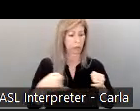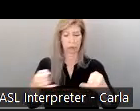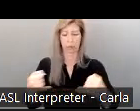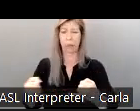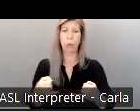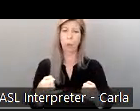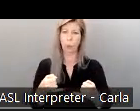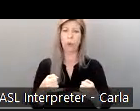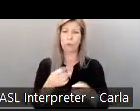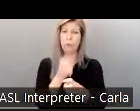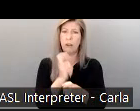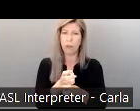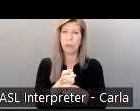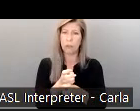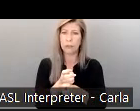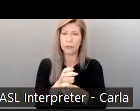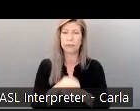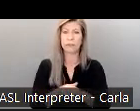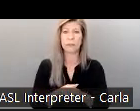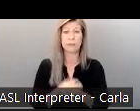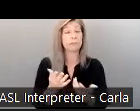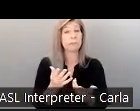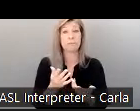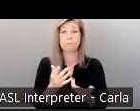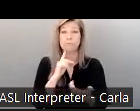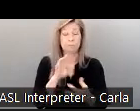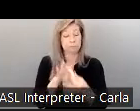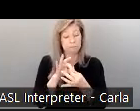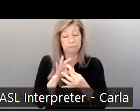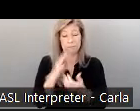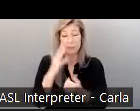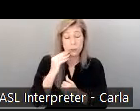boundaries based on our lived experiences.